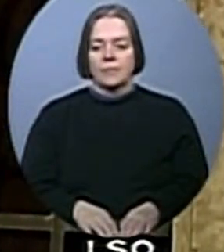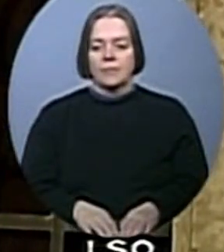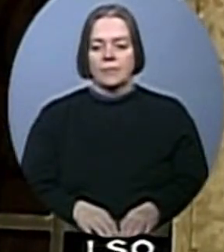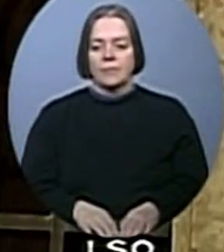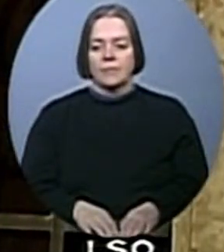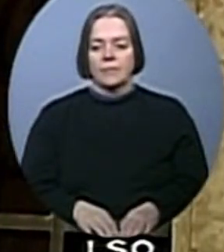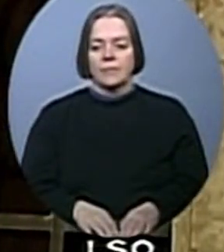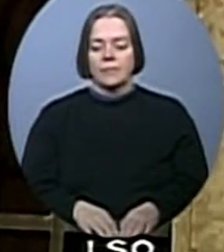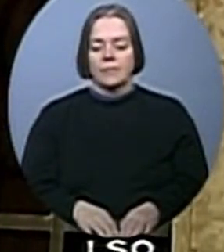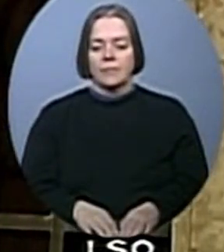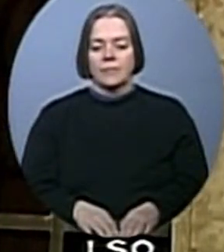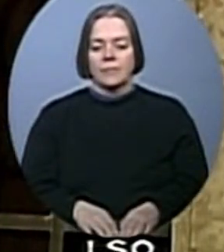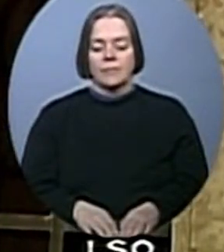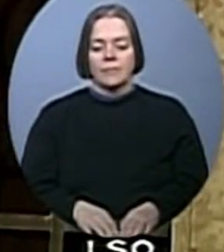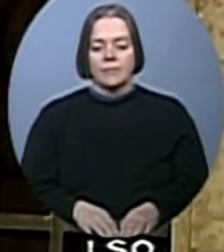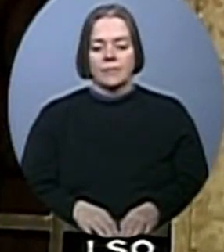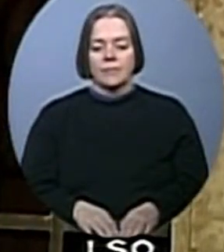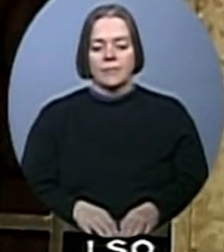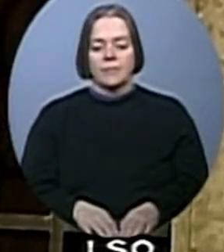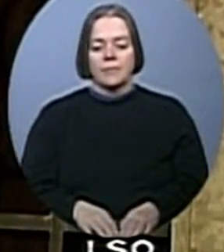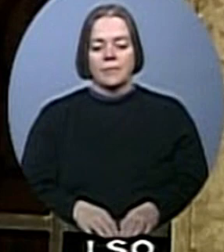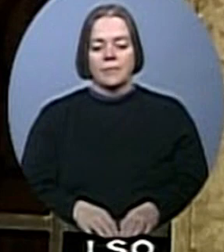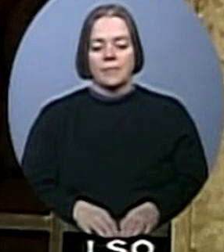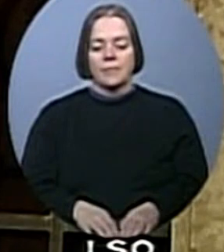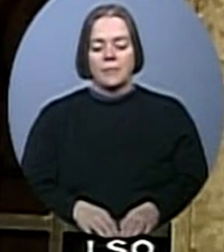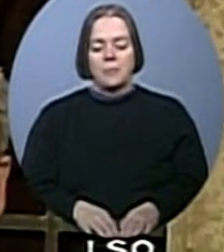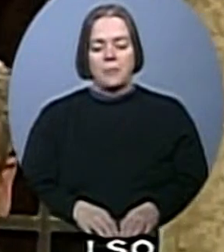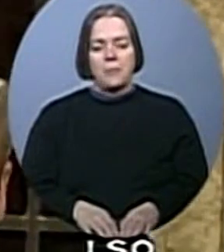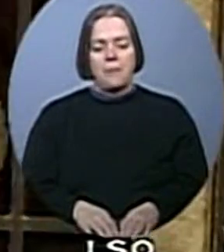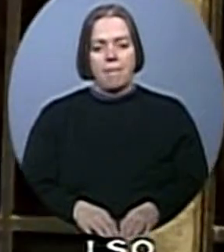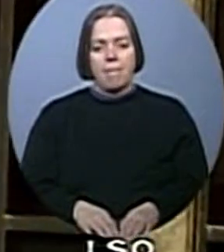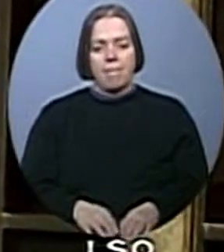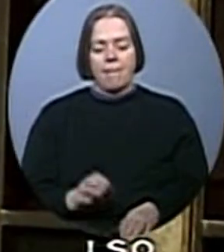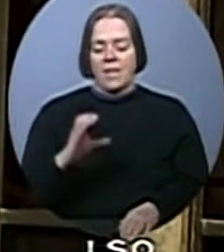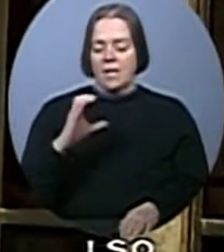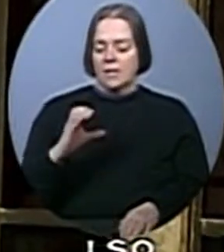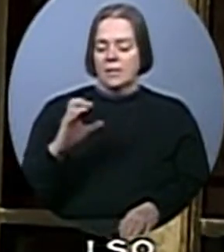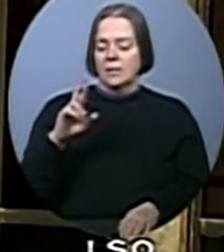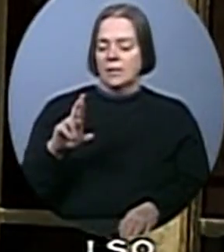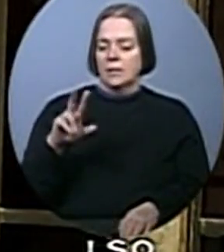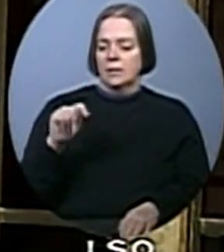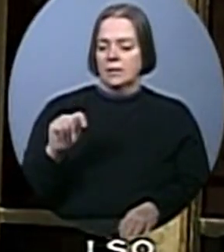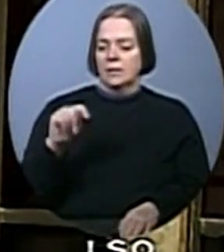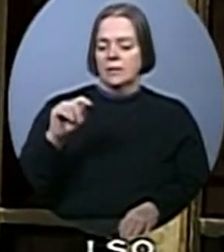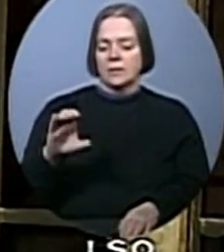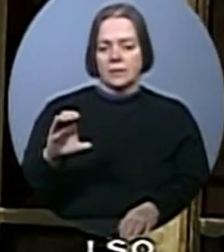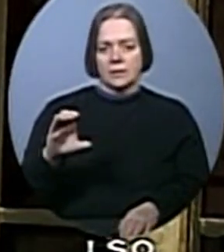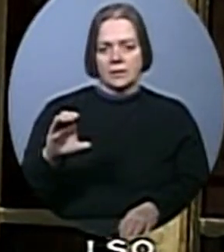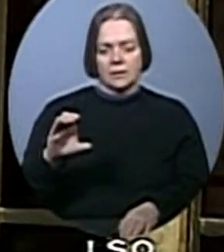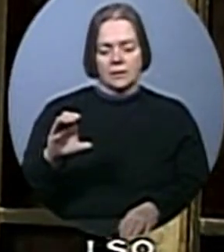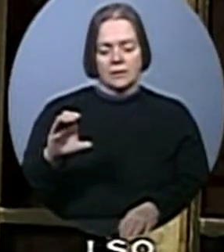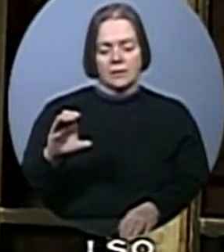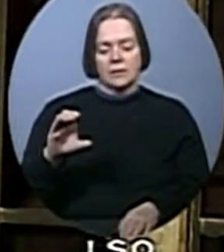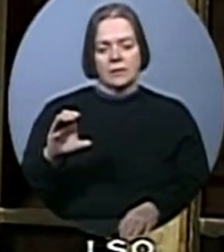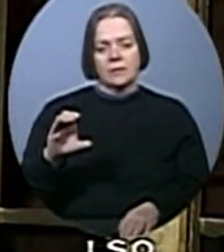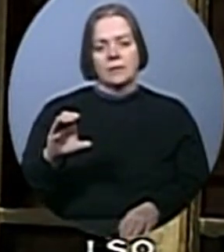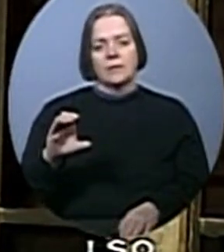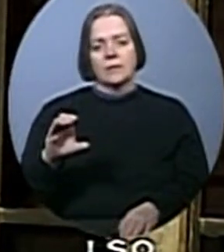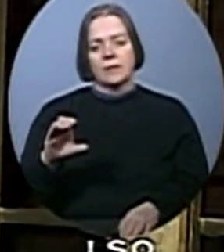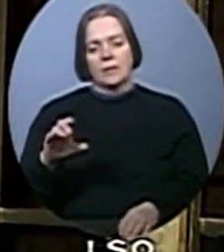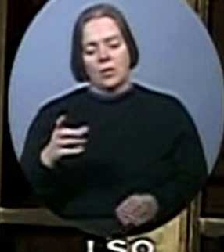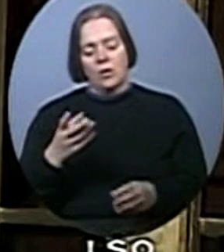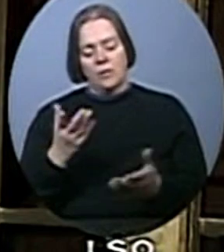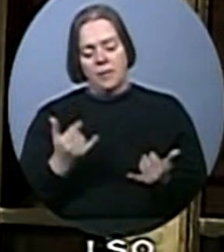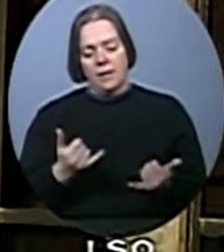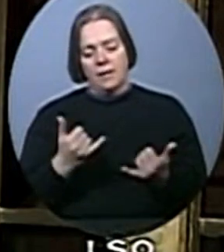The CRTC is considering gutting journalistic standards so the media giants are going to be allowed to say anything they want as long